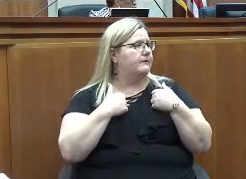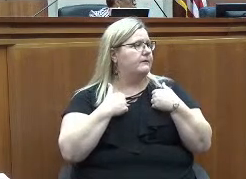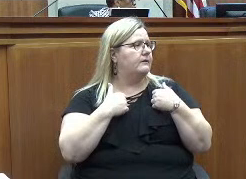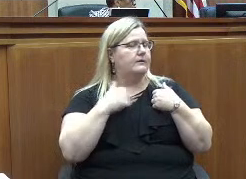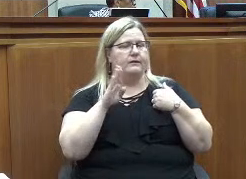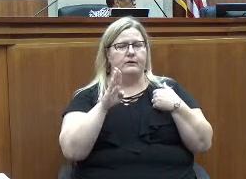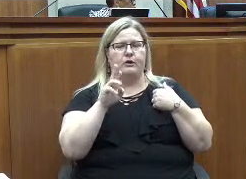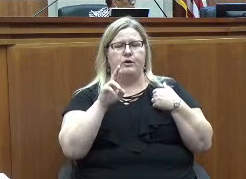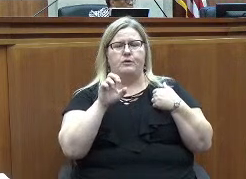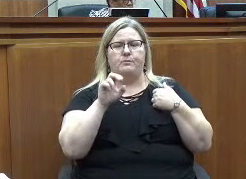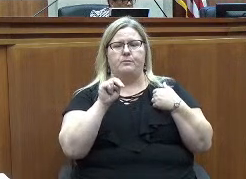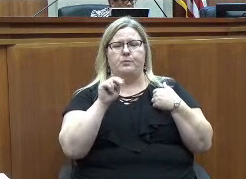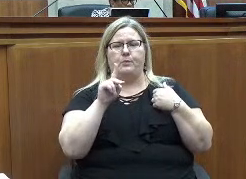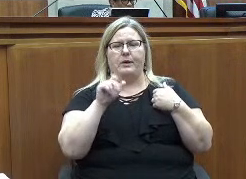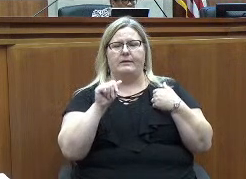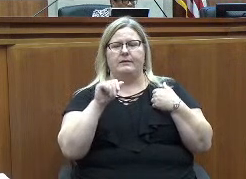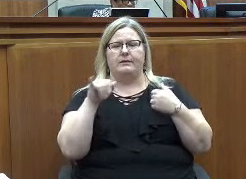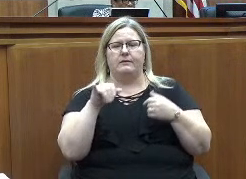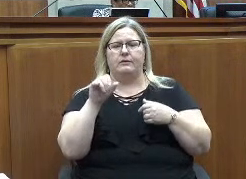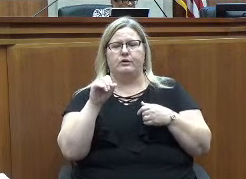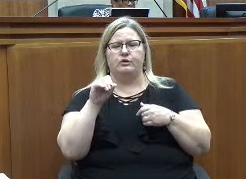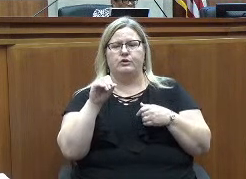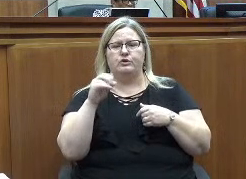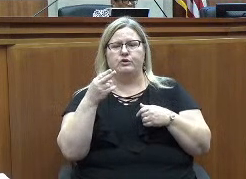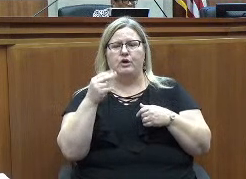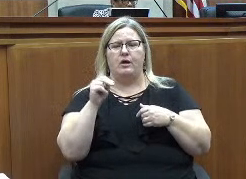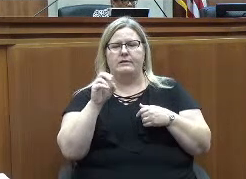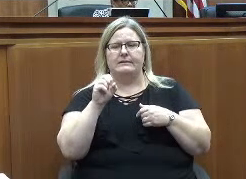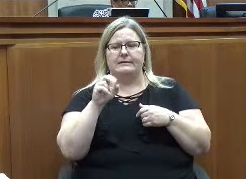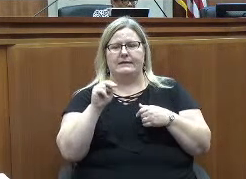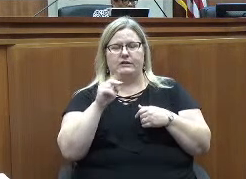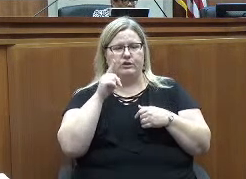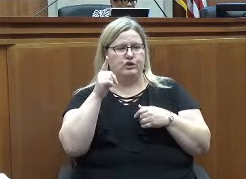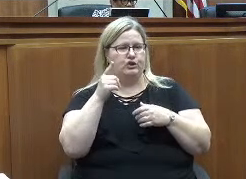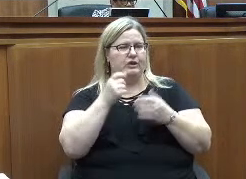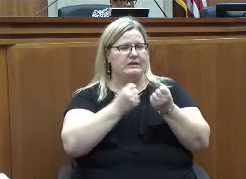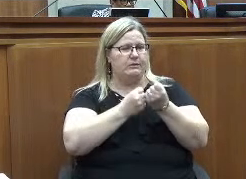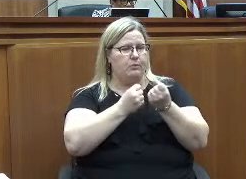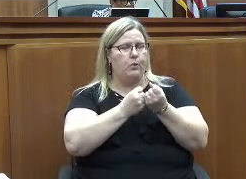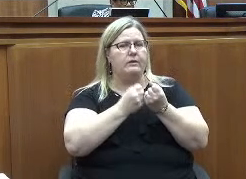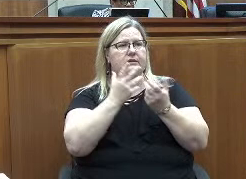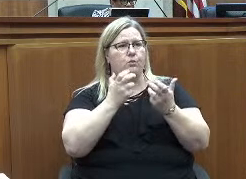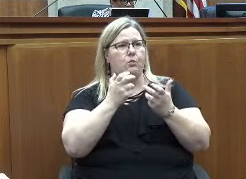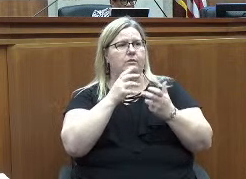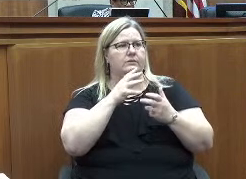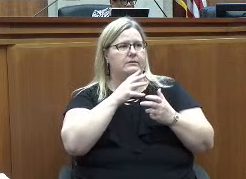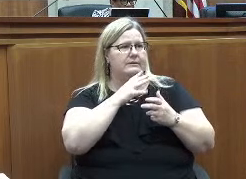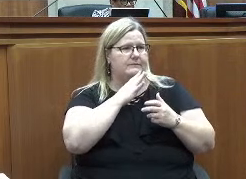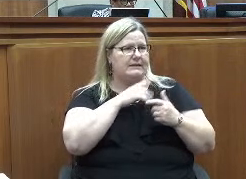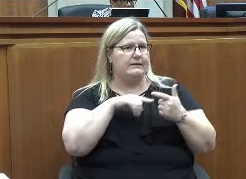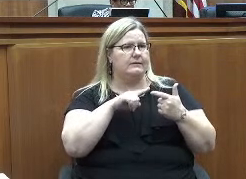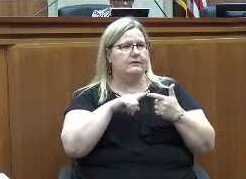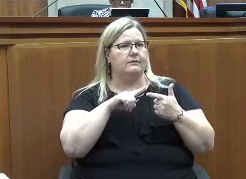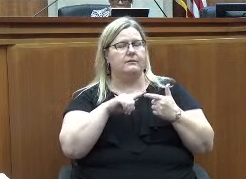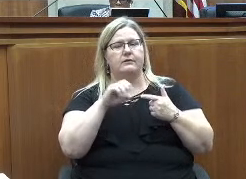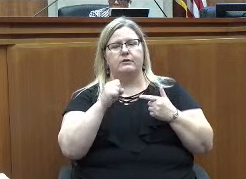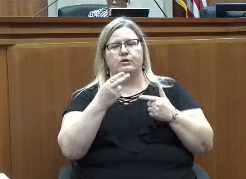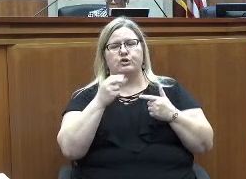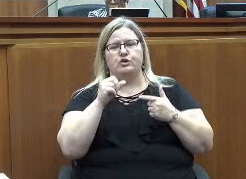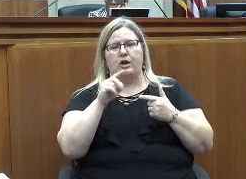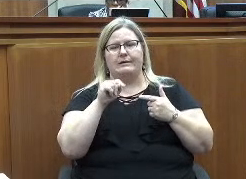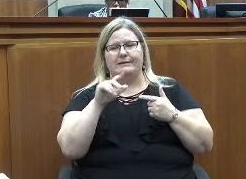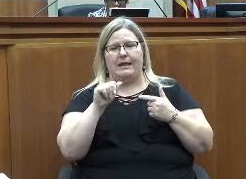Got Brenda Johnson. She supports the documentation and wishes to speak. We've got Shantae Johnson, who also supports